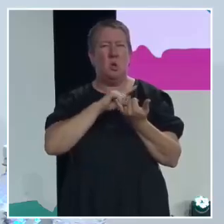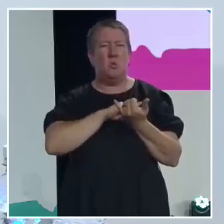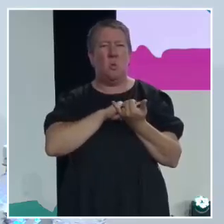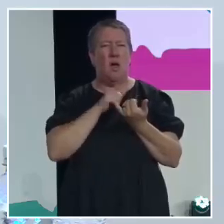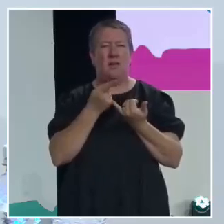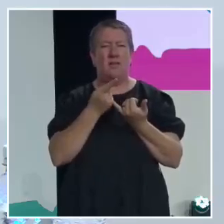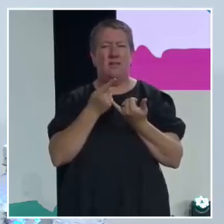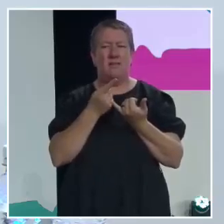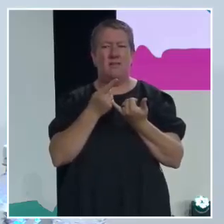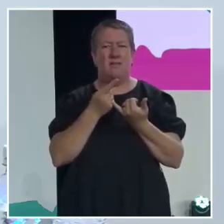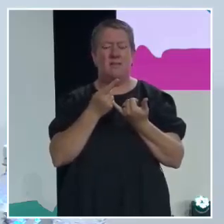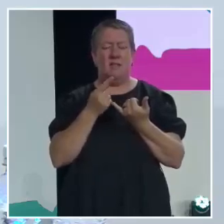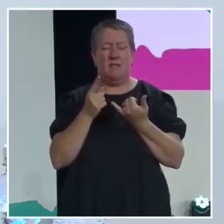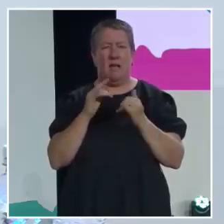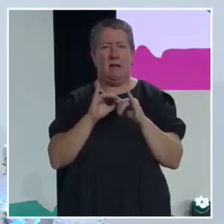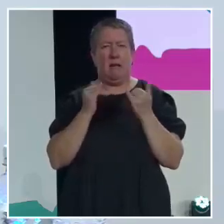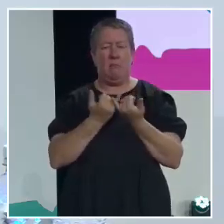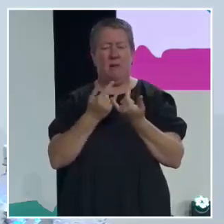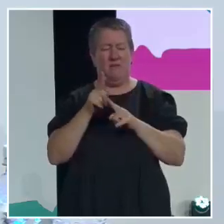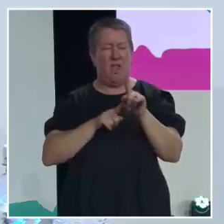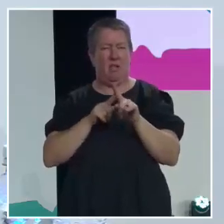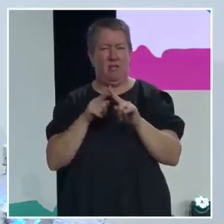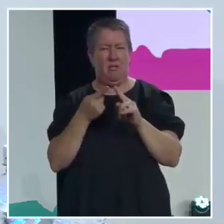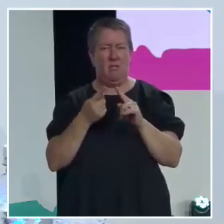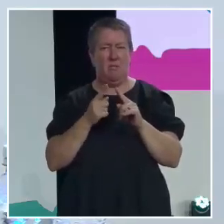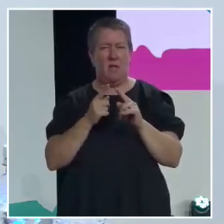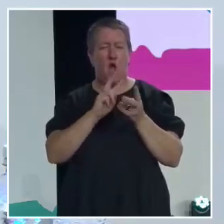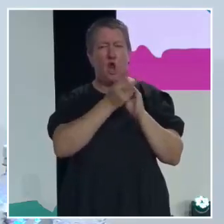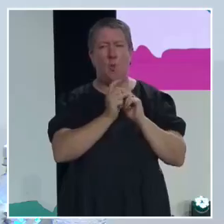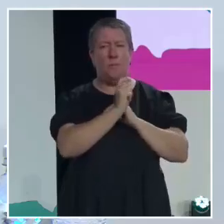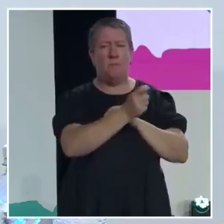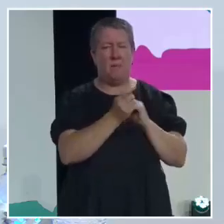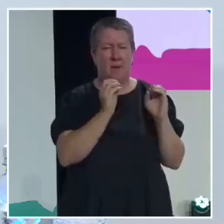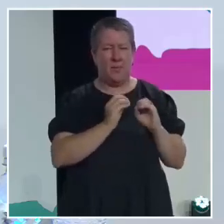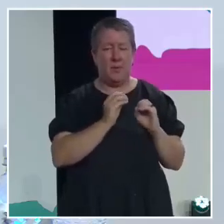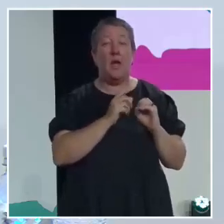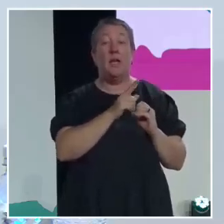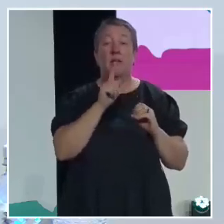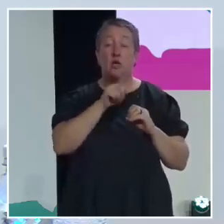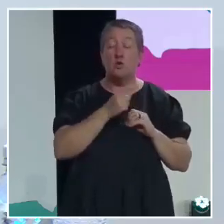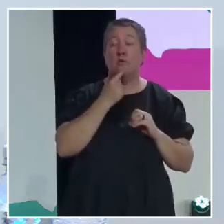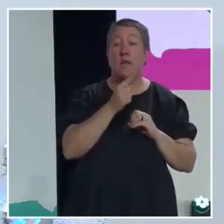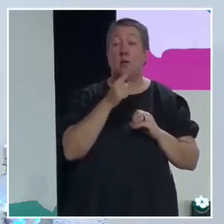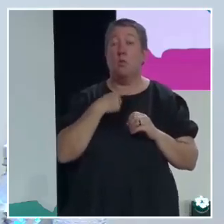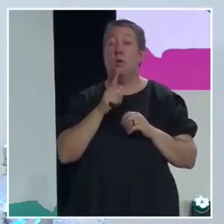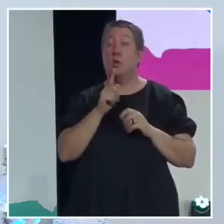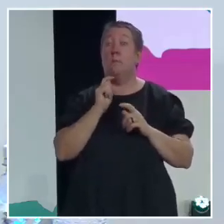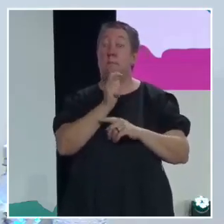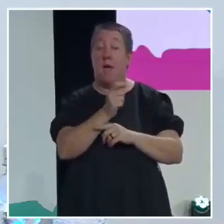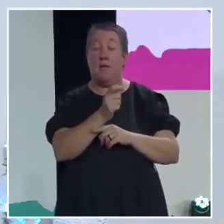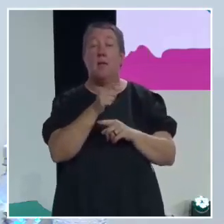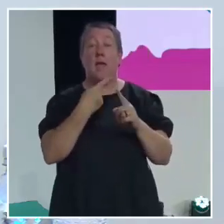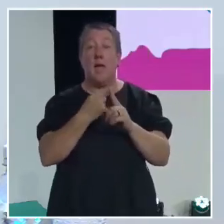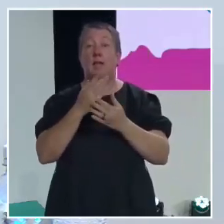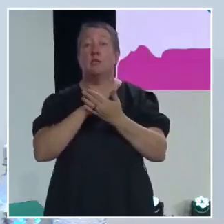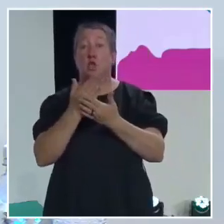company that doesn't pay back the loan? They should have said, if you do pay back the loan and you're successful, we get 3 million shares. The price per share went from 9 to